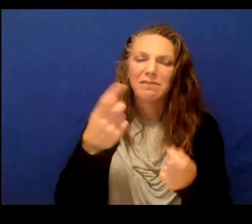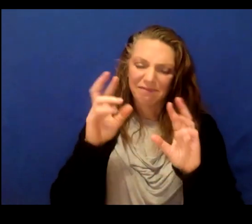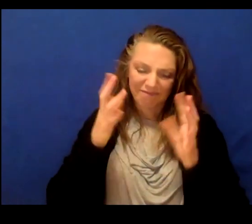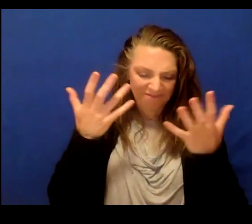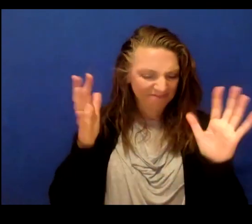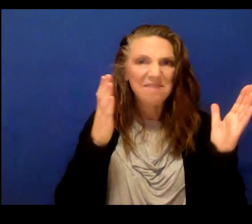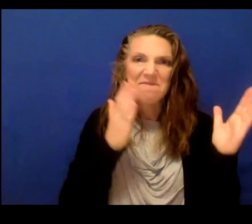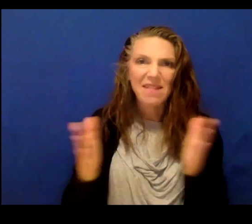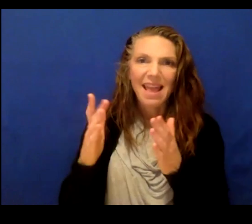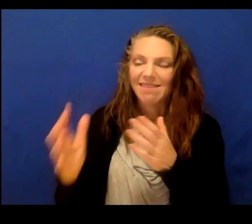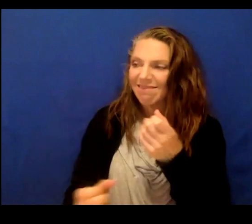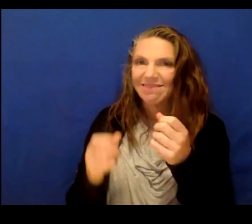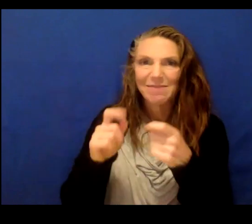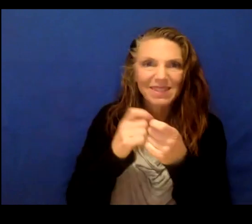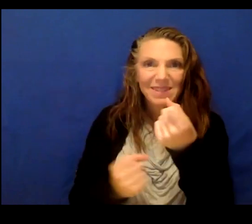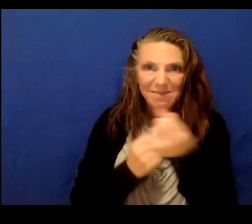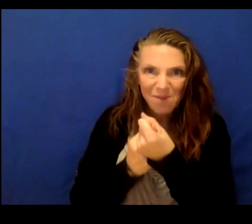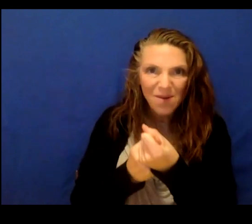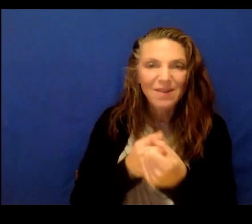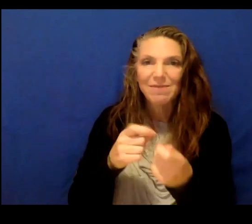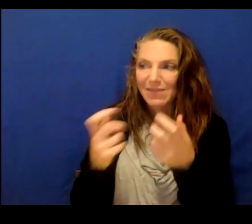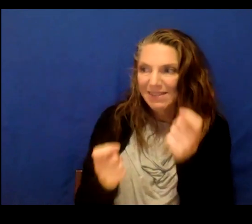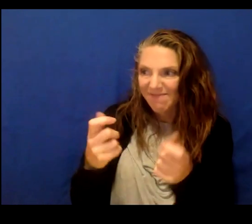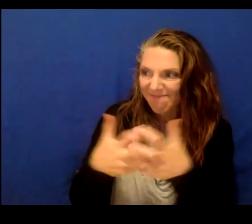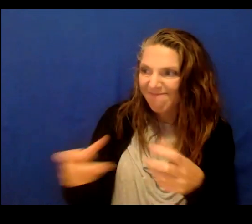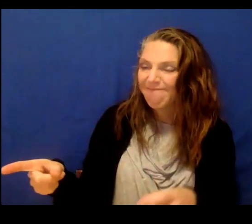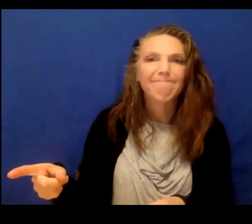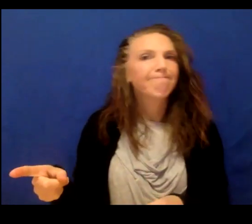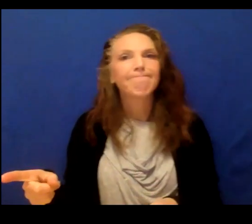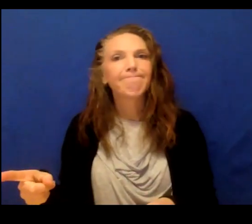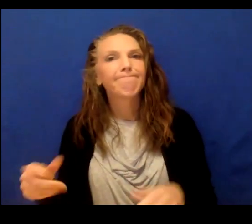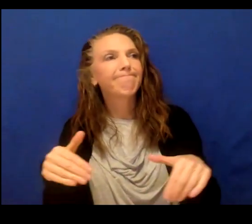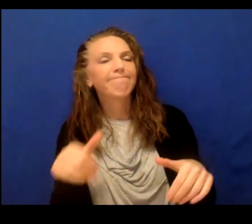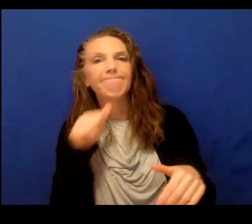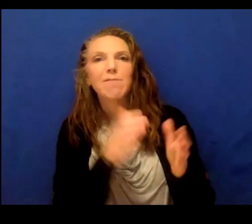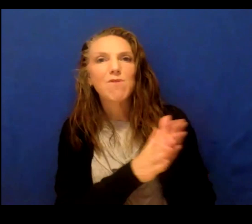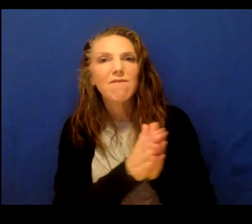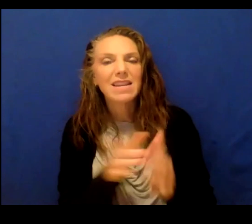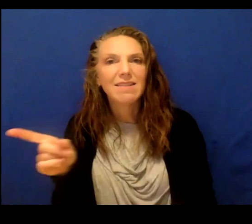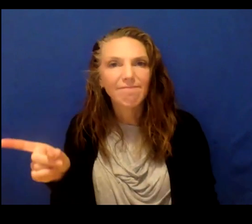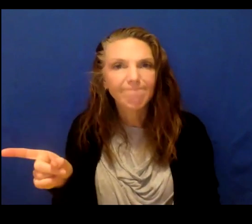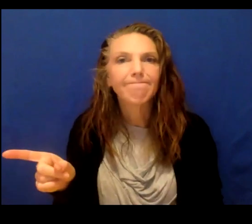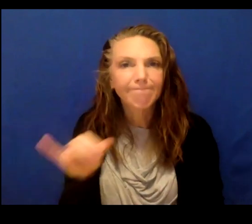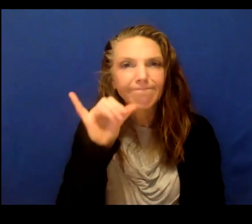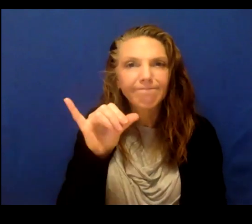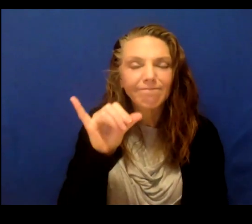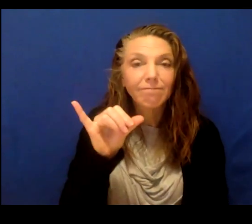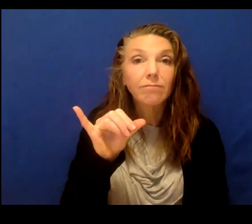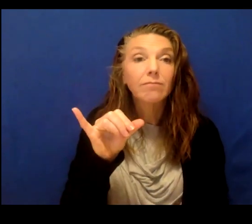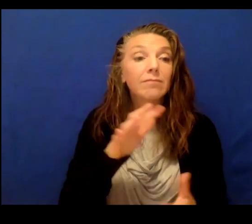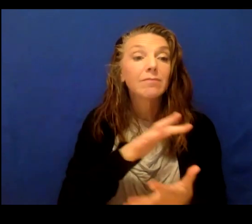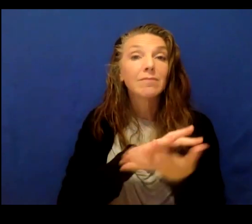an adaptation or a support, but maybe you noticed that they weren't as engaged as you would like them to be. How could any